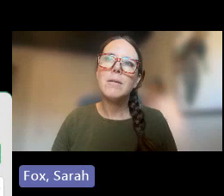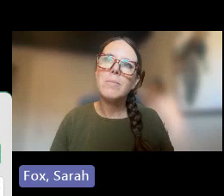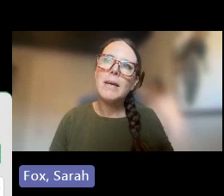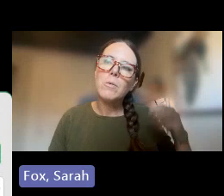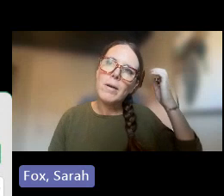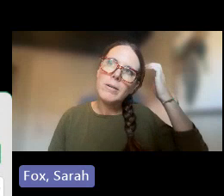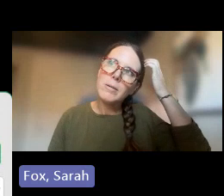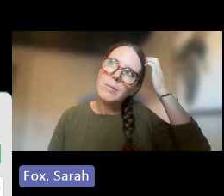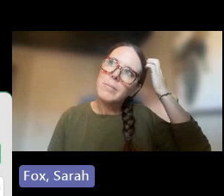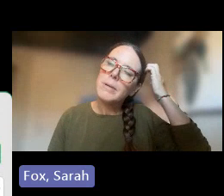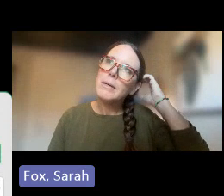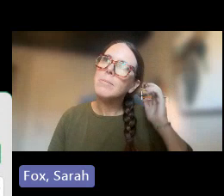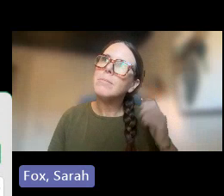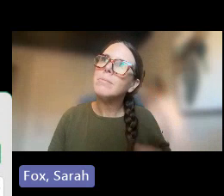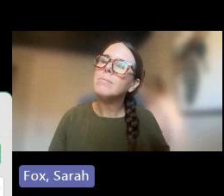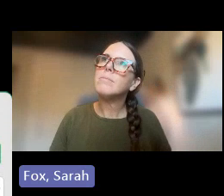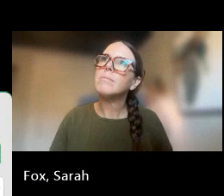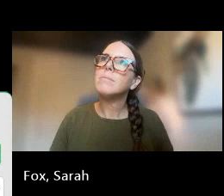was at the water,